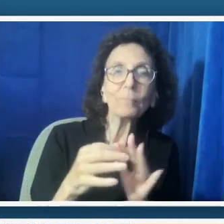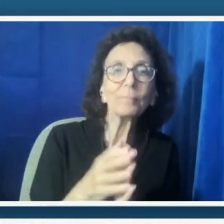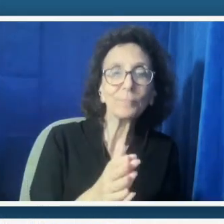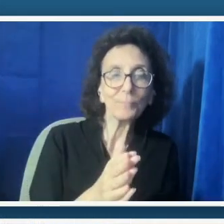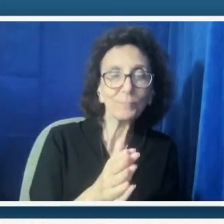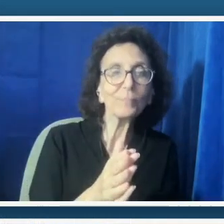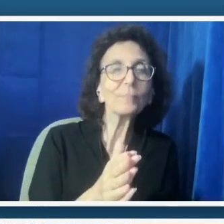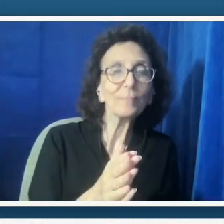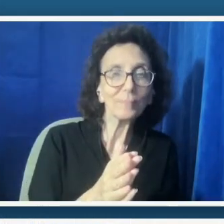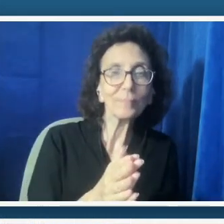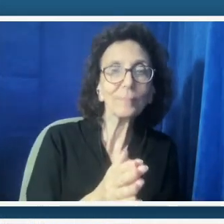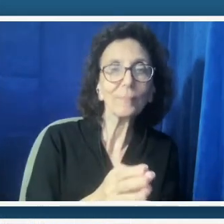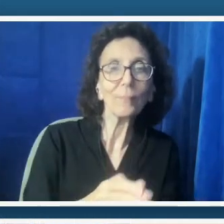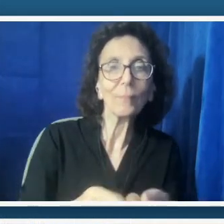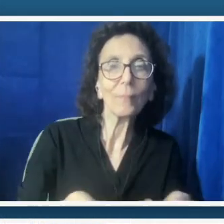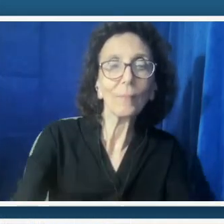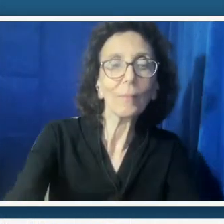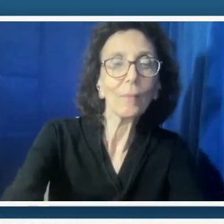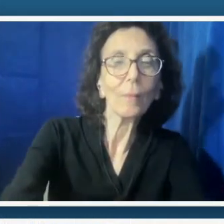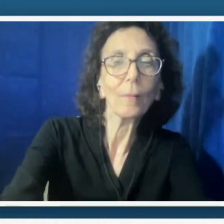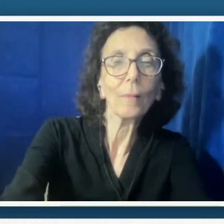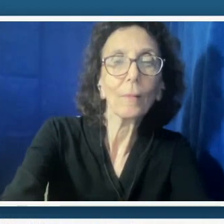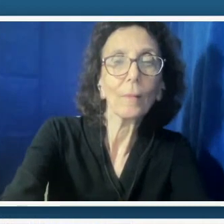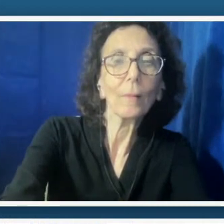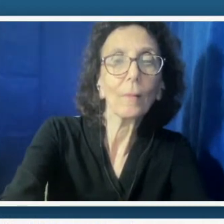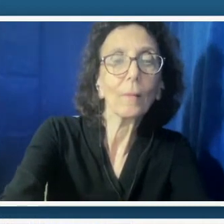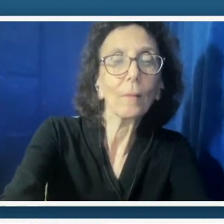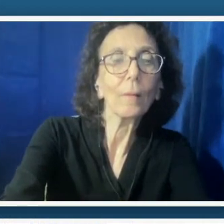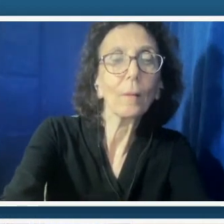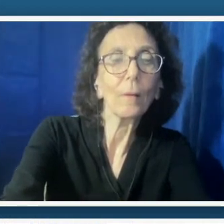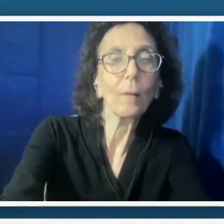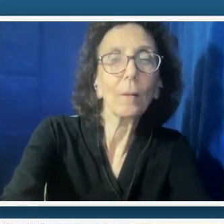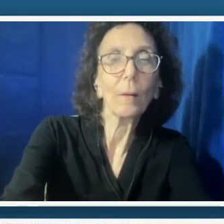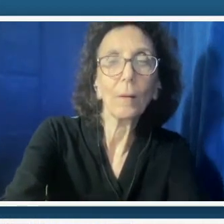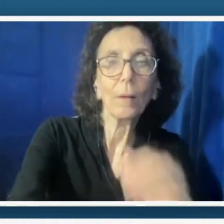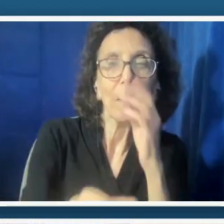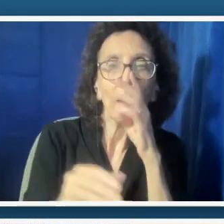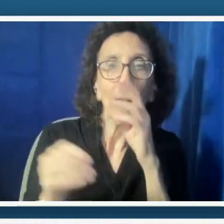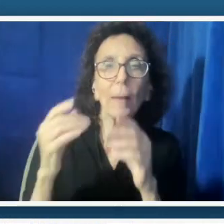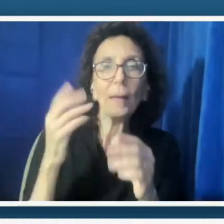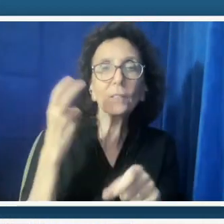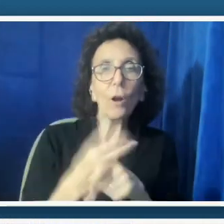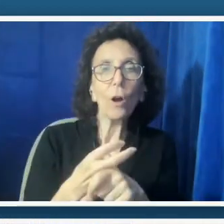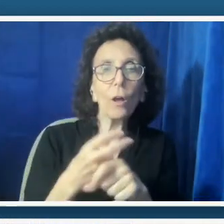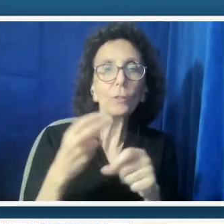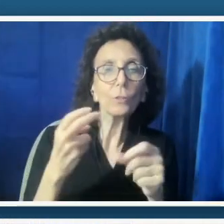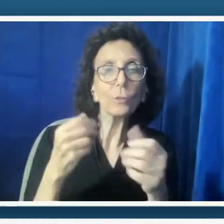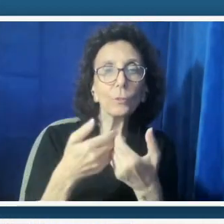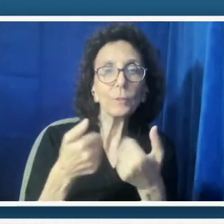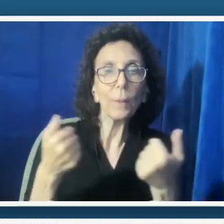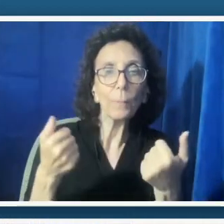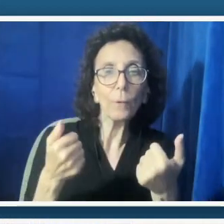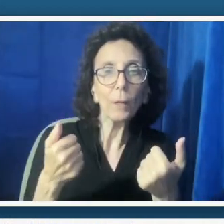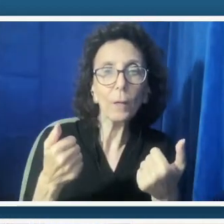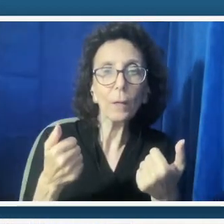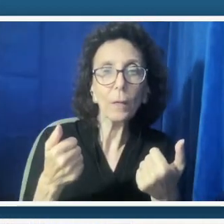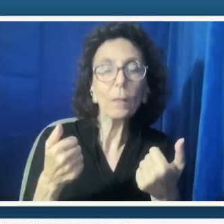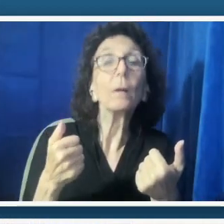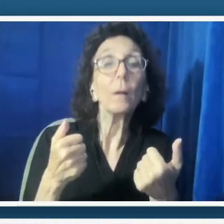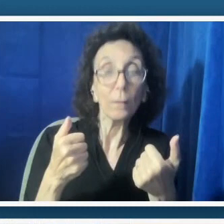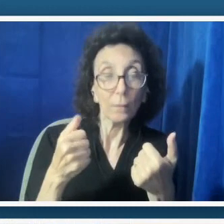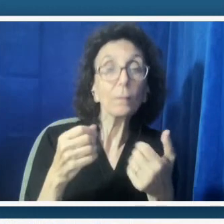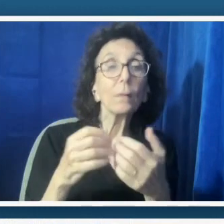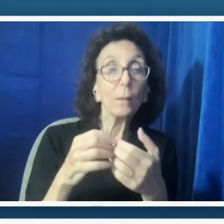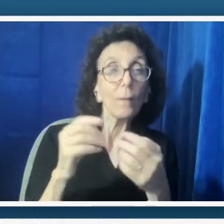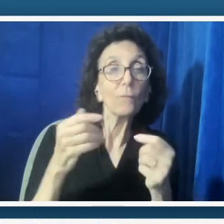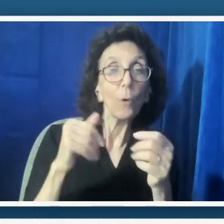So it's an interesting question because it is a little hard to separate the history of the Vietnam War with an image and just take it